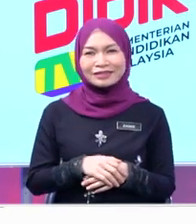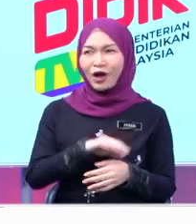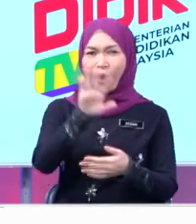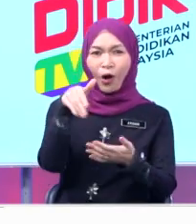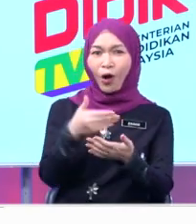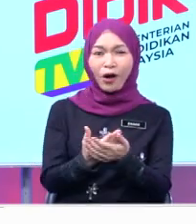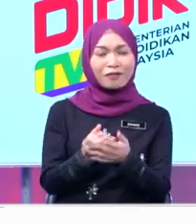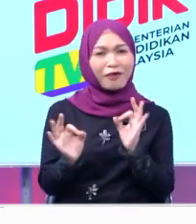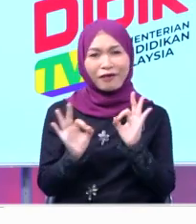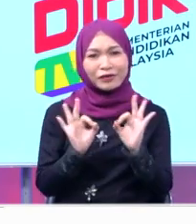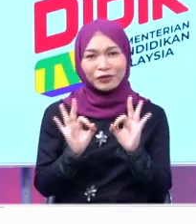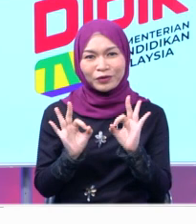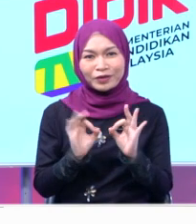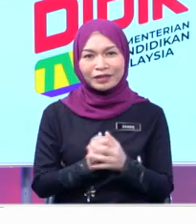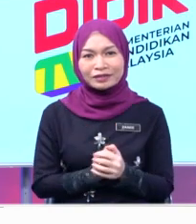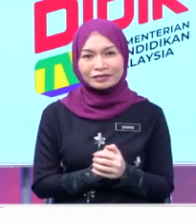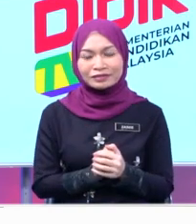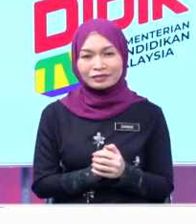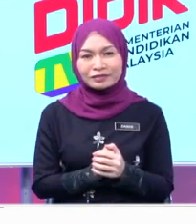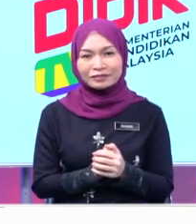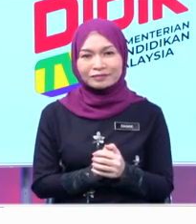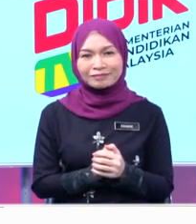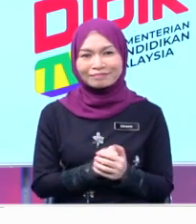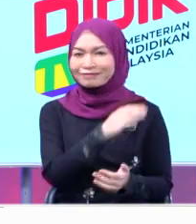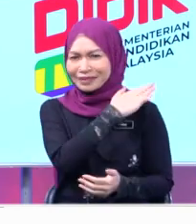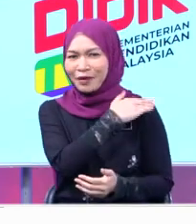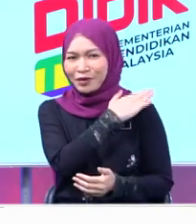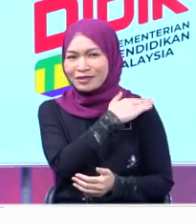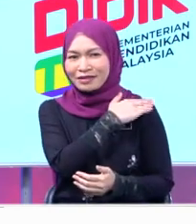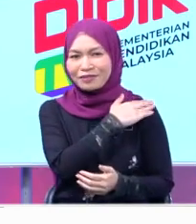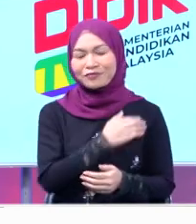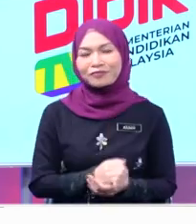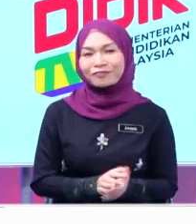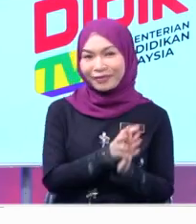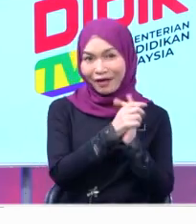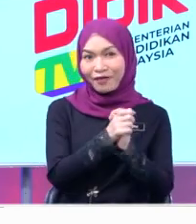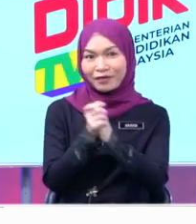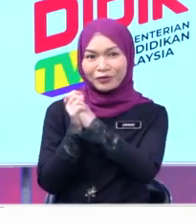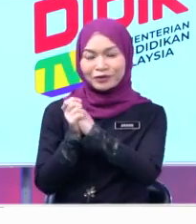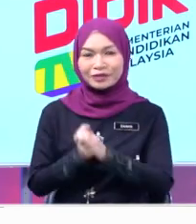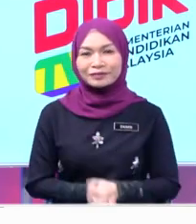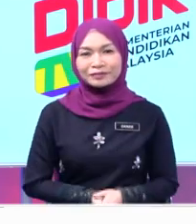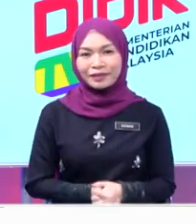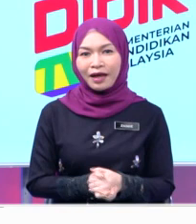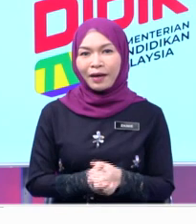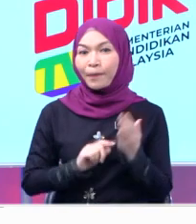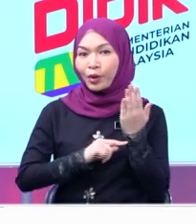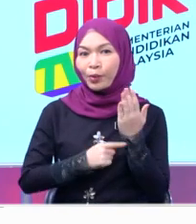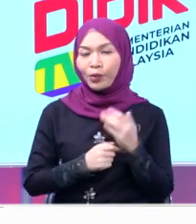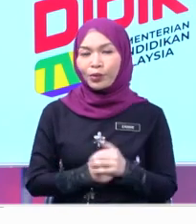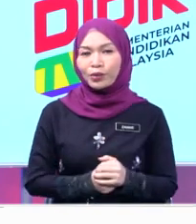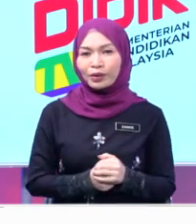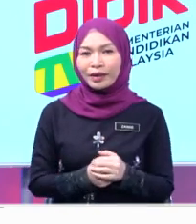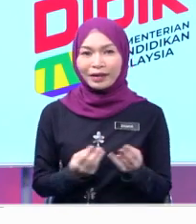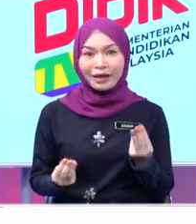So Well clap done. for yourselves, all right? Pat yourselves at the back. Yeah. Maybe in the beginning, there were a bit of a